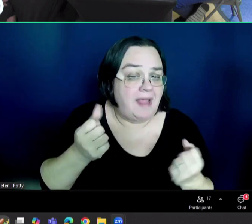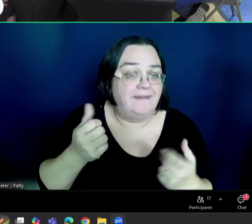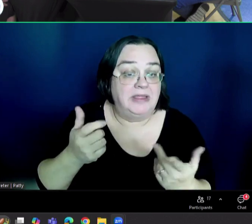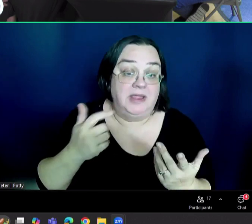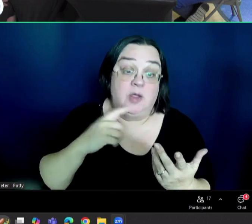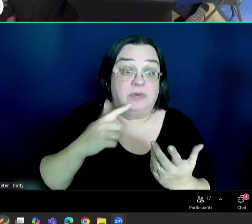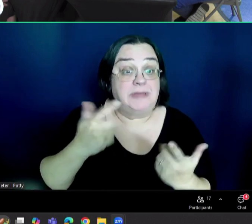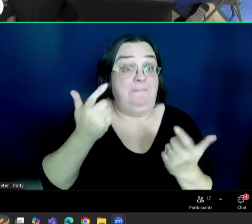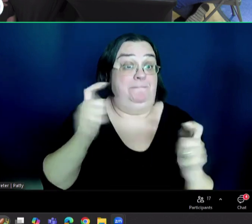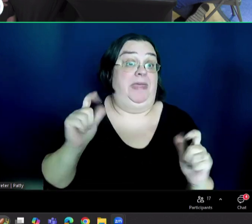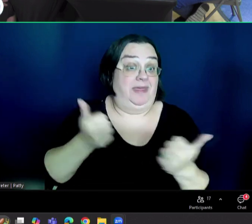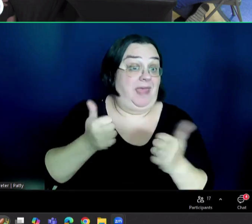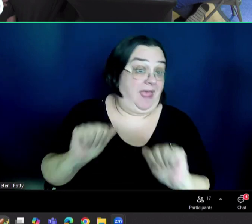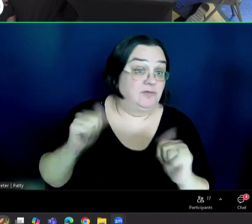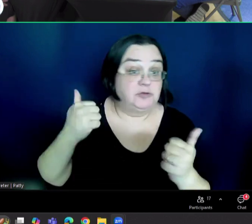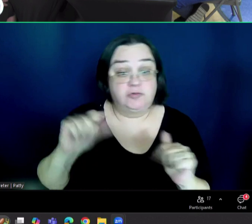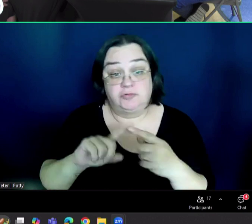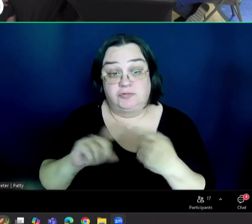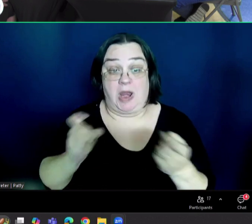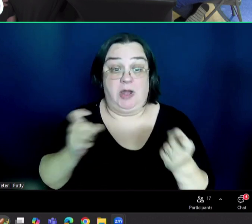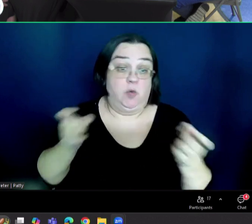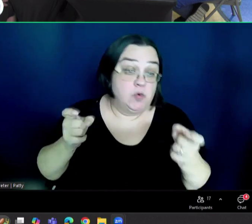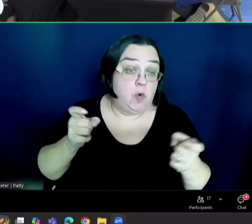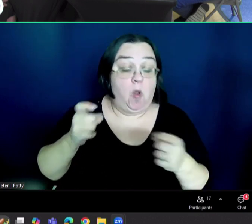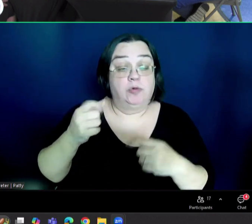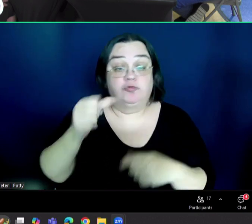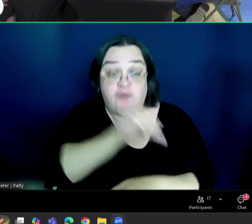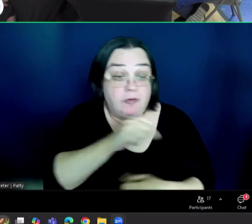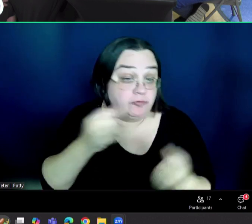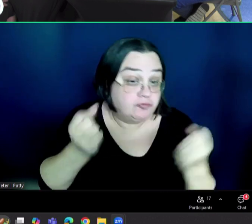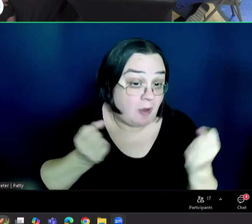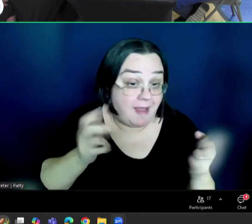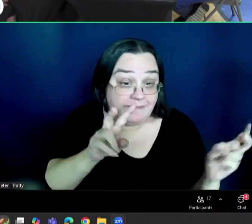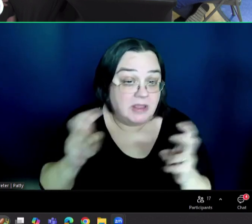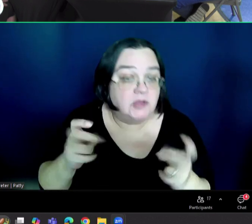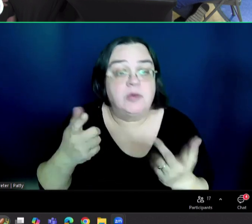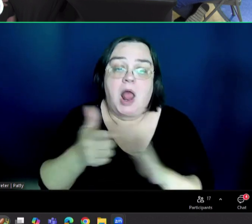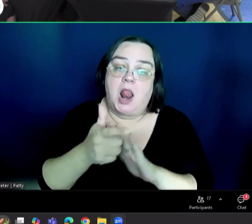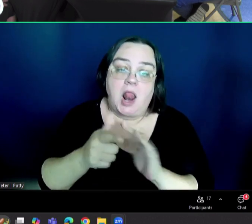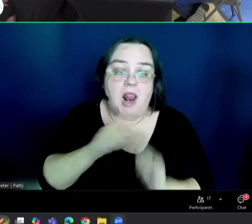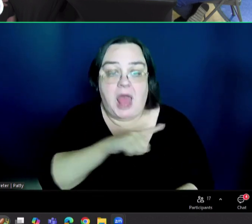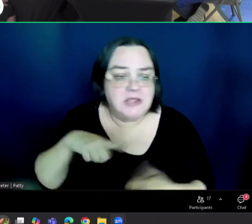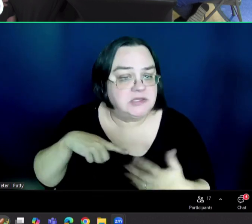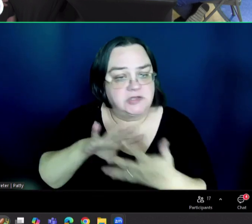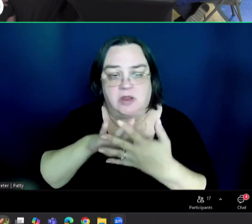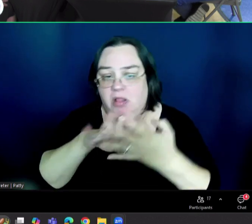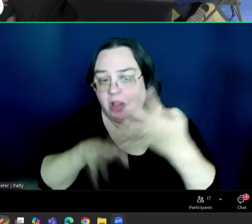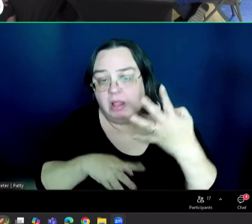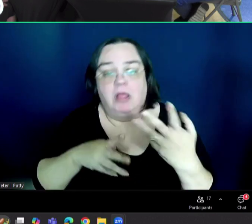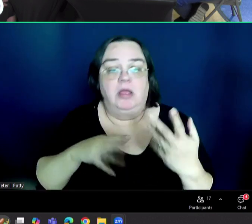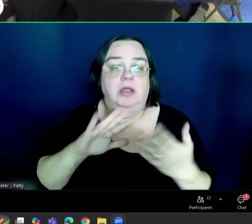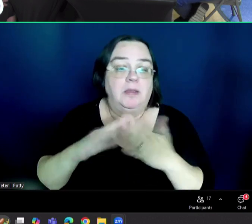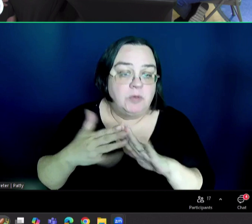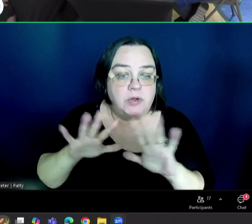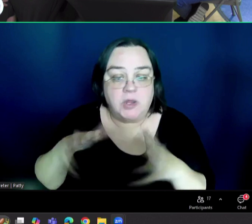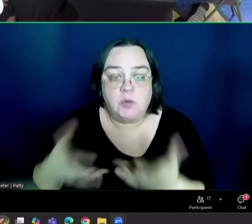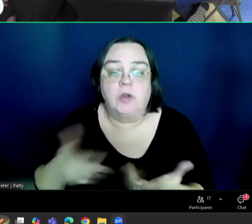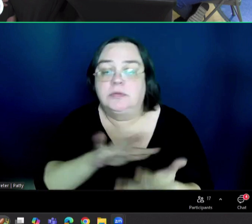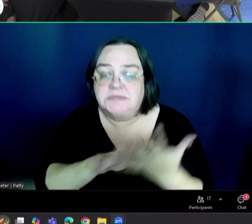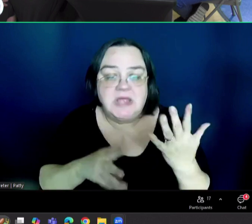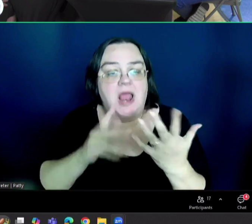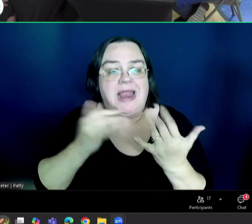right? It was community groups. It was all just legislation. It was a whole host of things. That's kind of how we're looking at what's happening